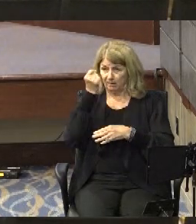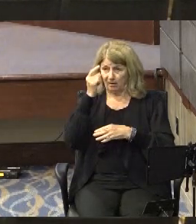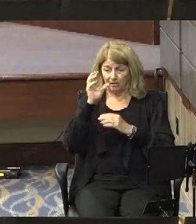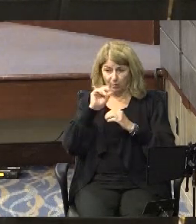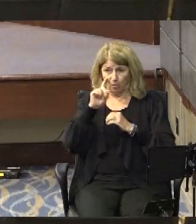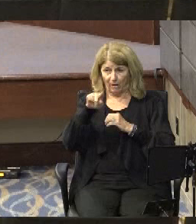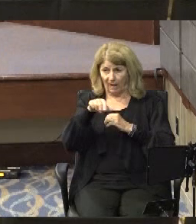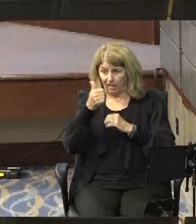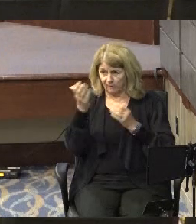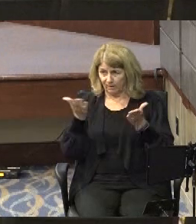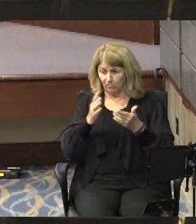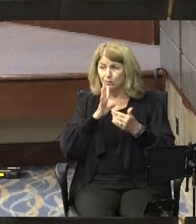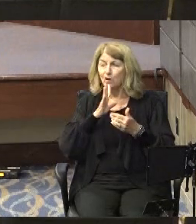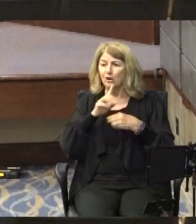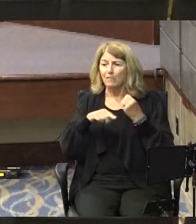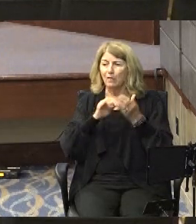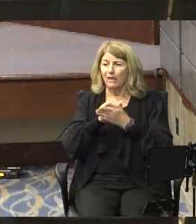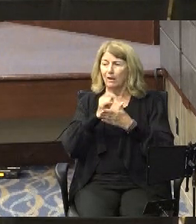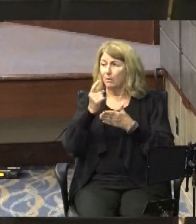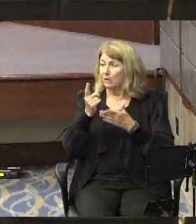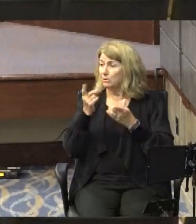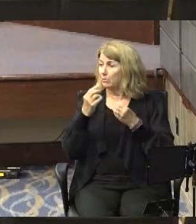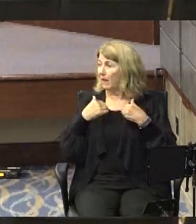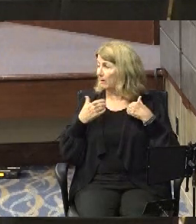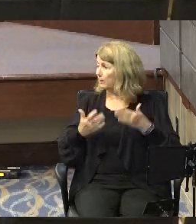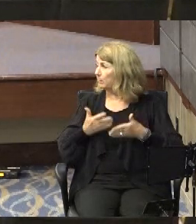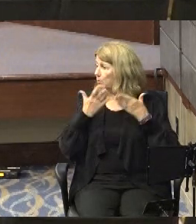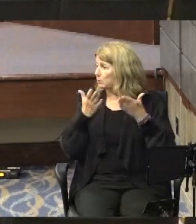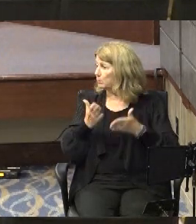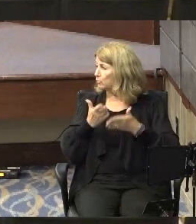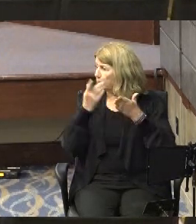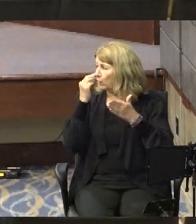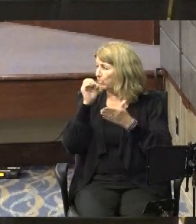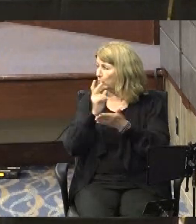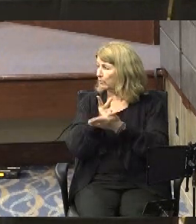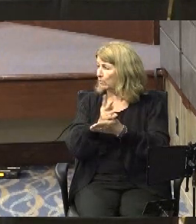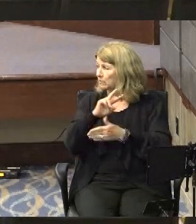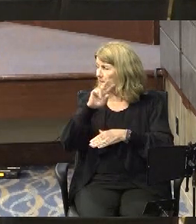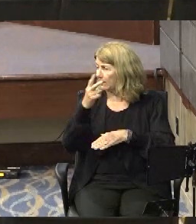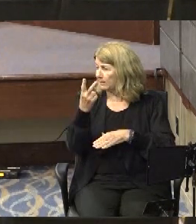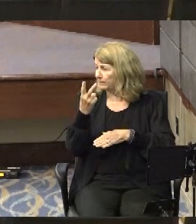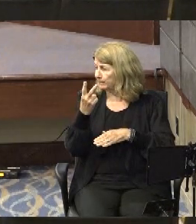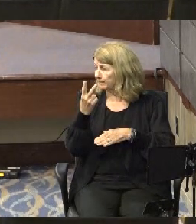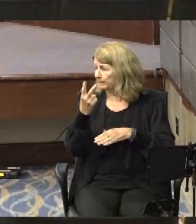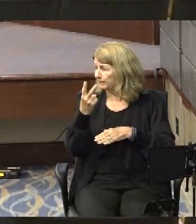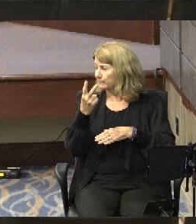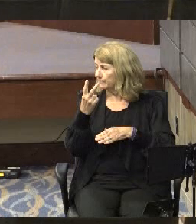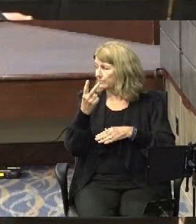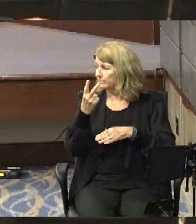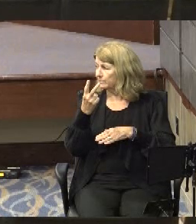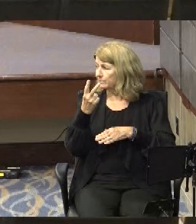one. And do we have a motion? I move for approval. Second. All right, motion and second. Any